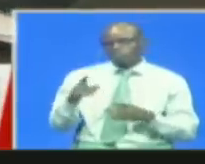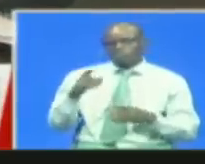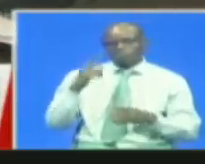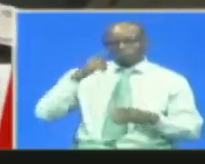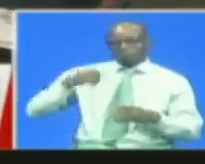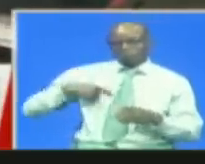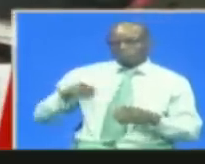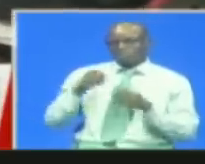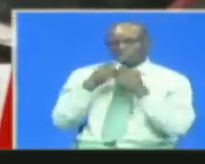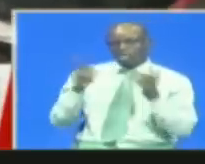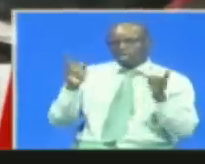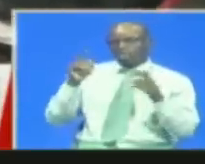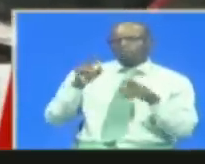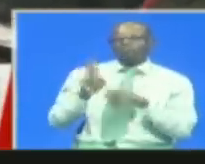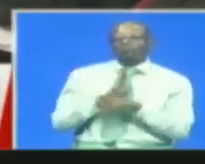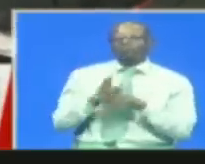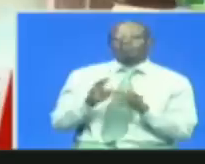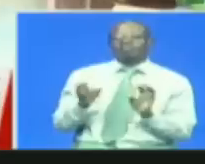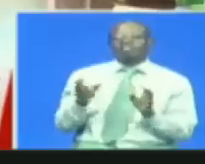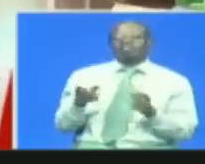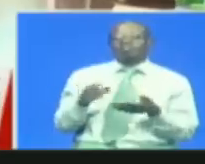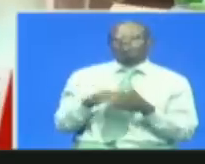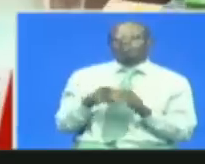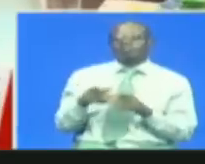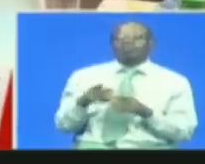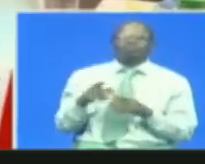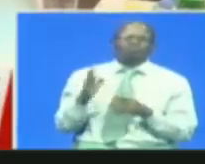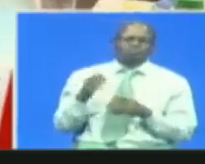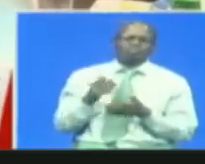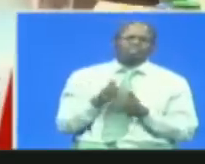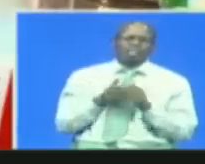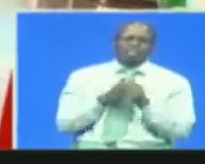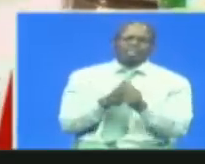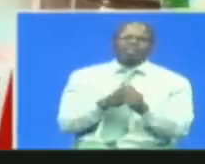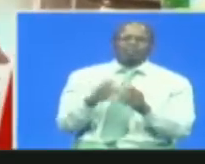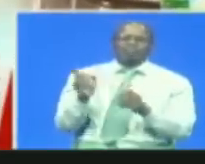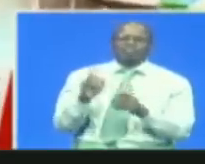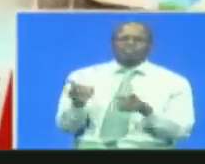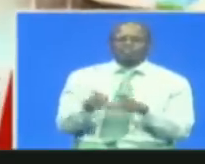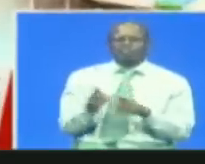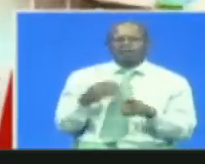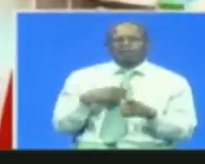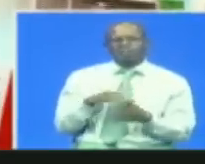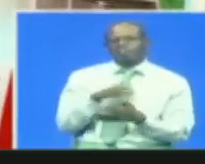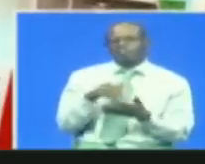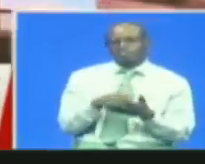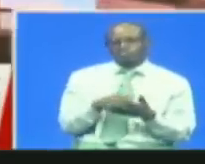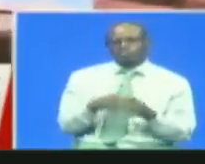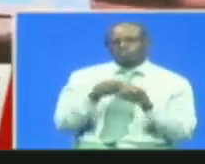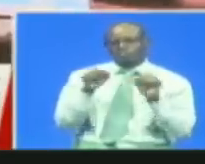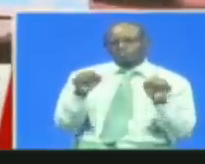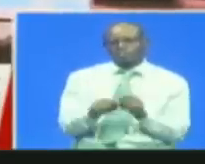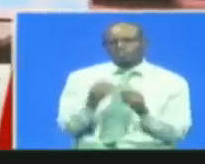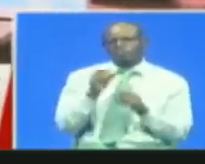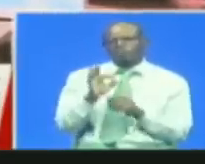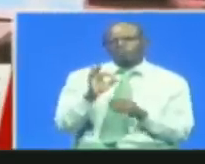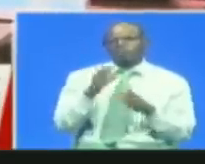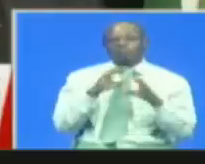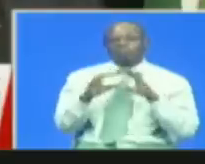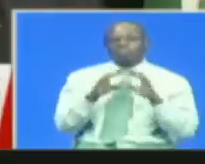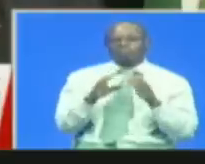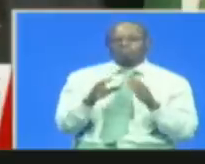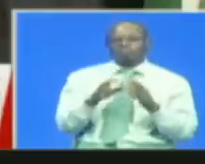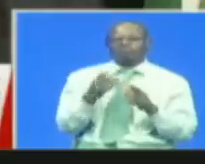between ministries and government agencies and a centralized system of communication. Take this case for